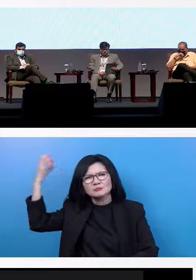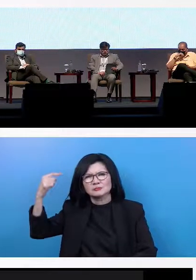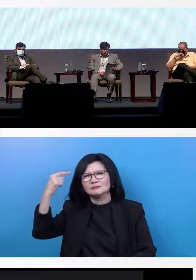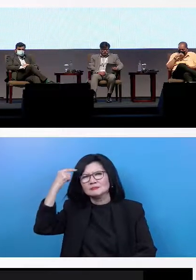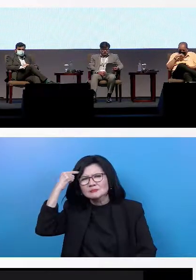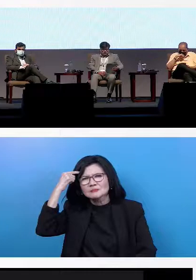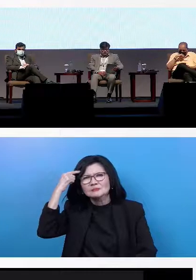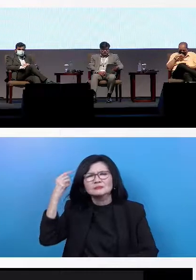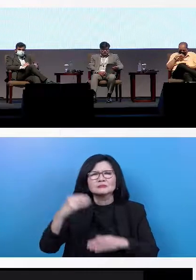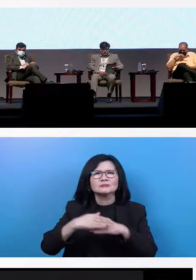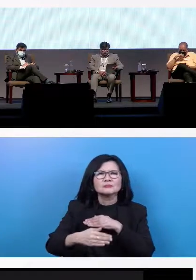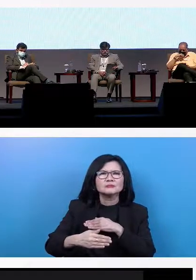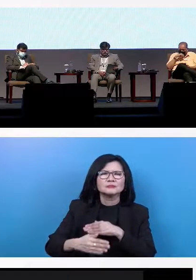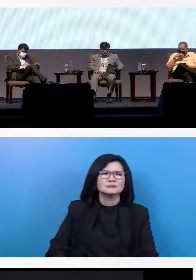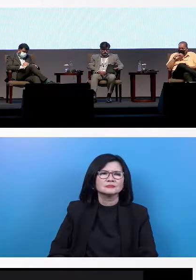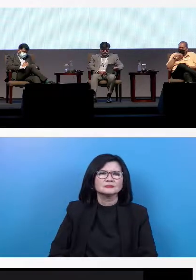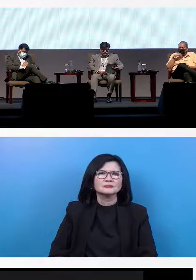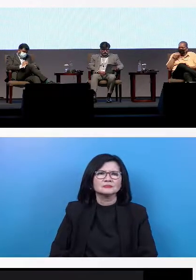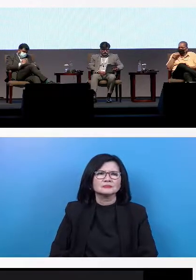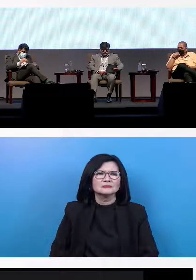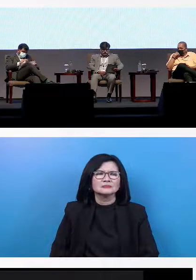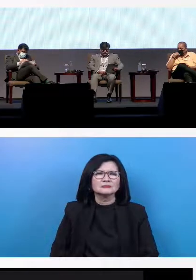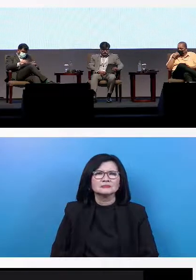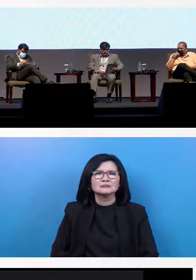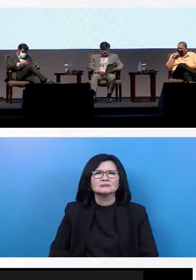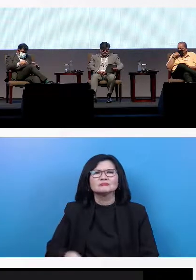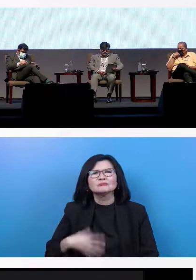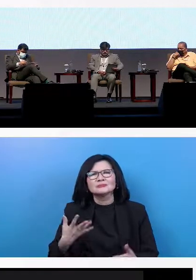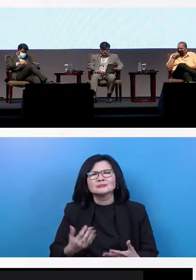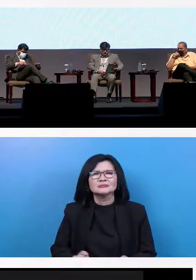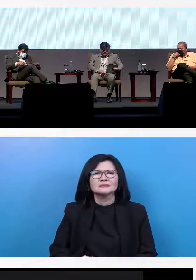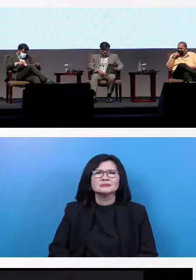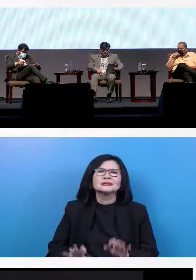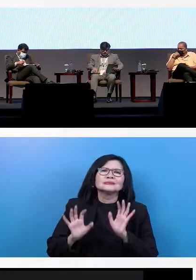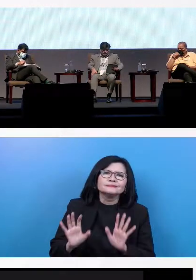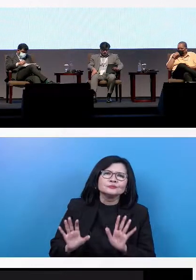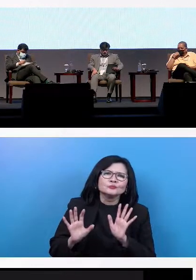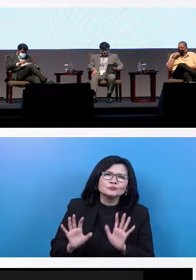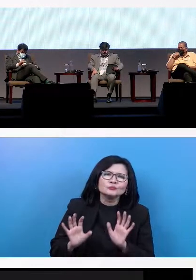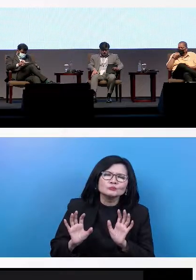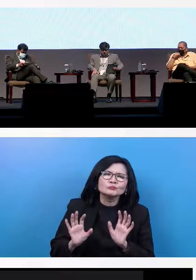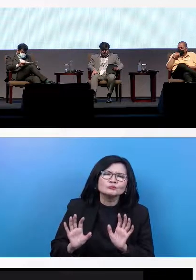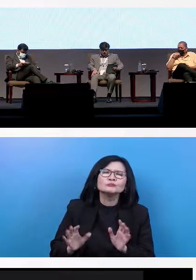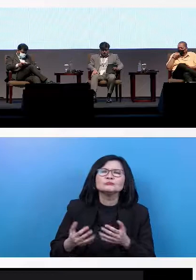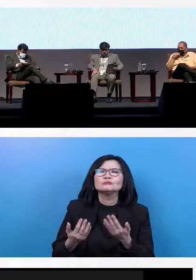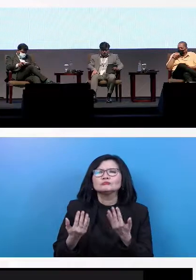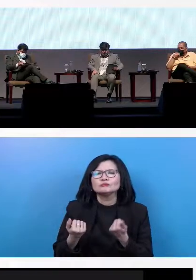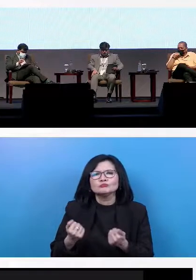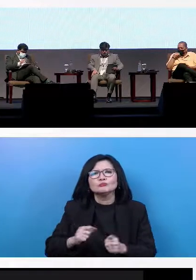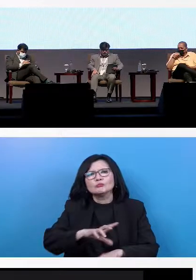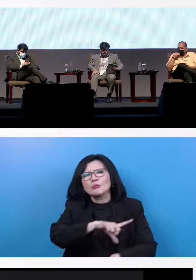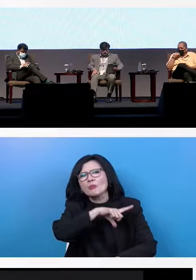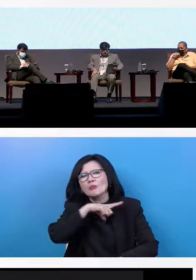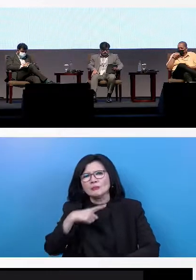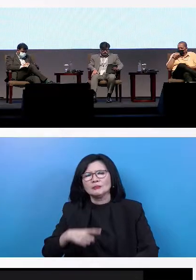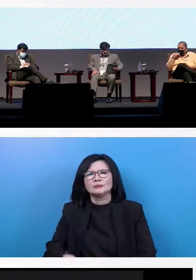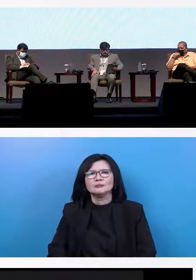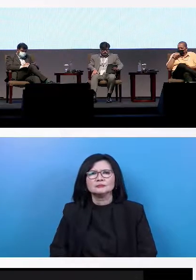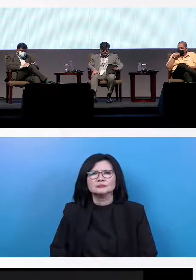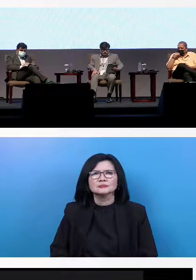the next shipment come to the Sri Lanka. Therefore, in the long run, rather than waiting for the